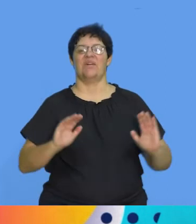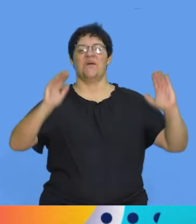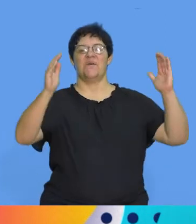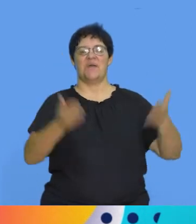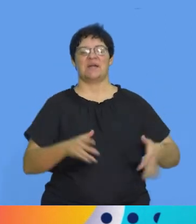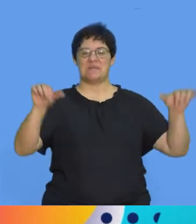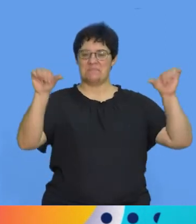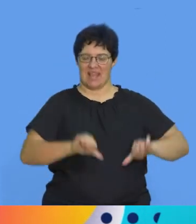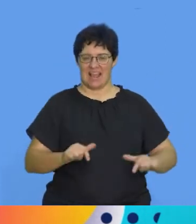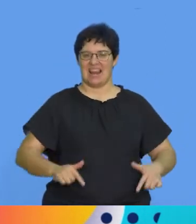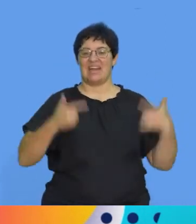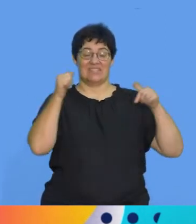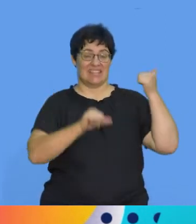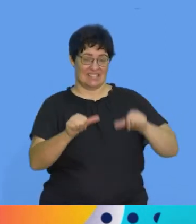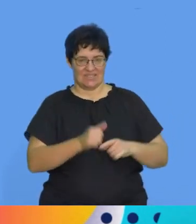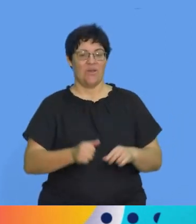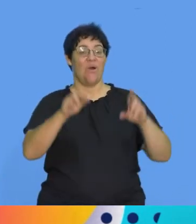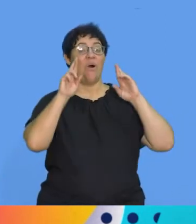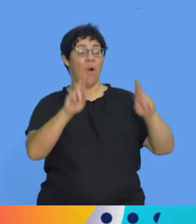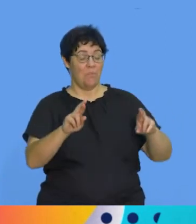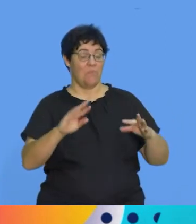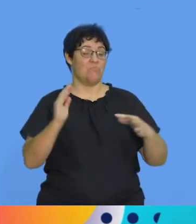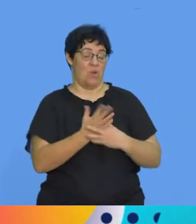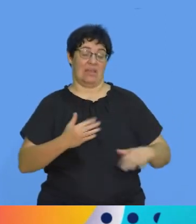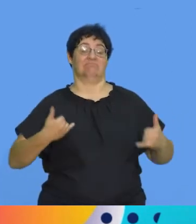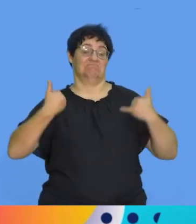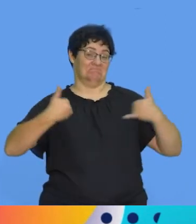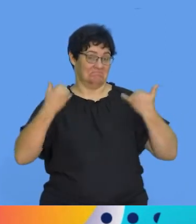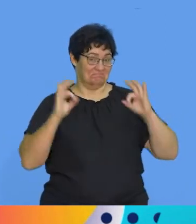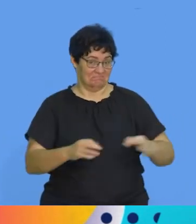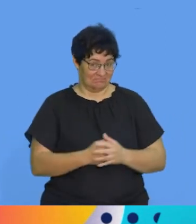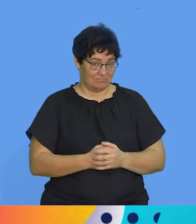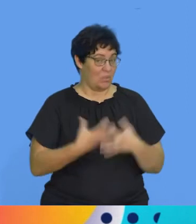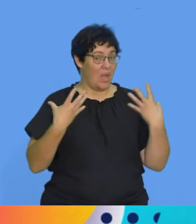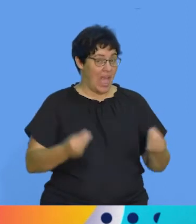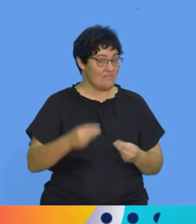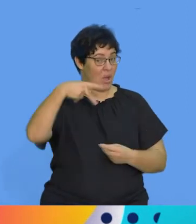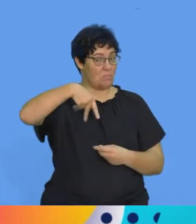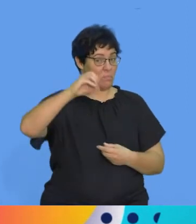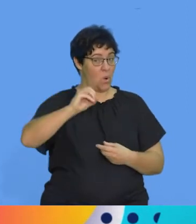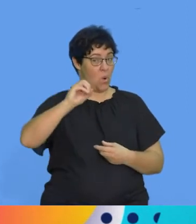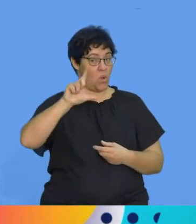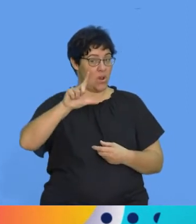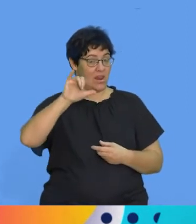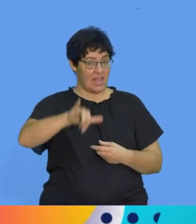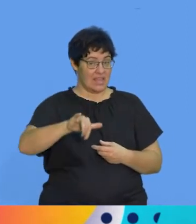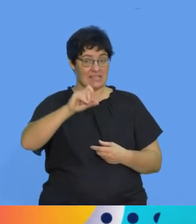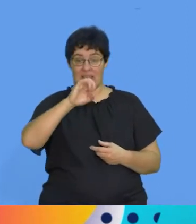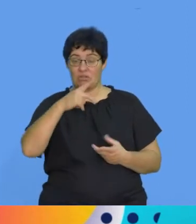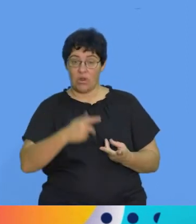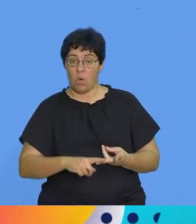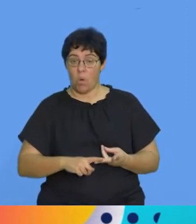Welcome back, Life Sciences. I hope you had a good break. Did you perhaps have a polysaccharide, a disaccharide,